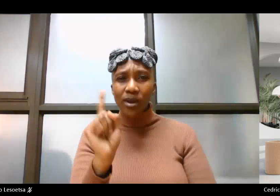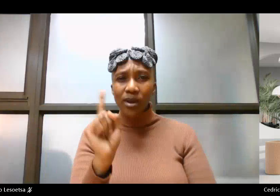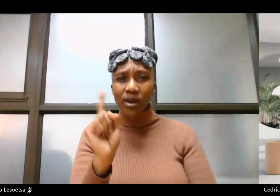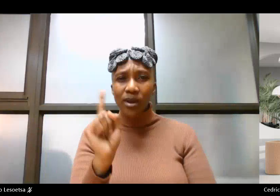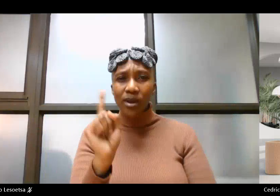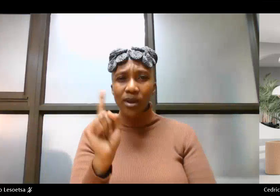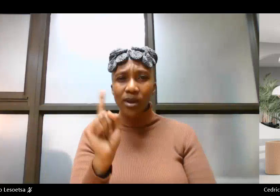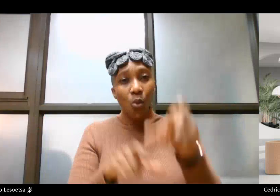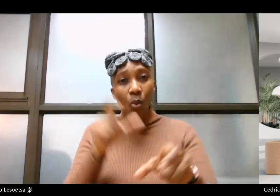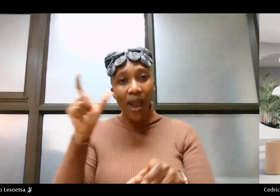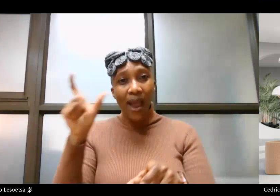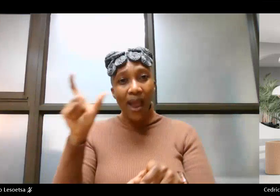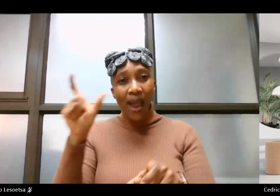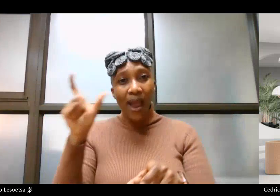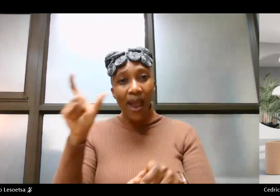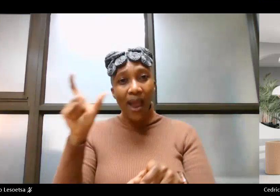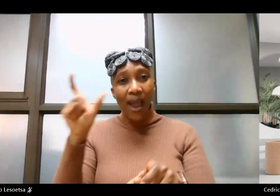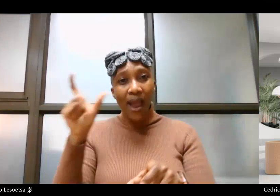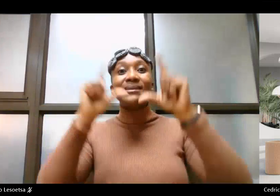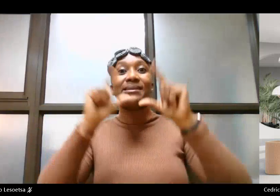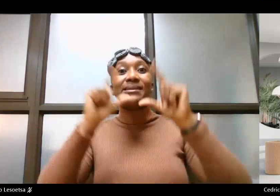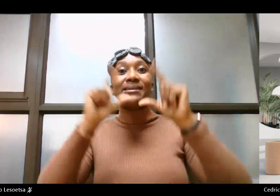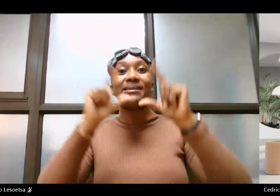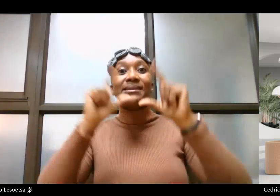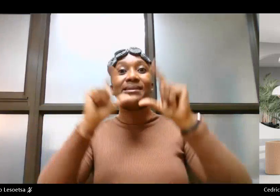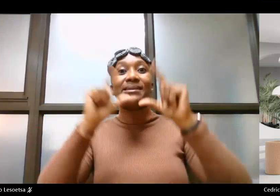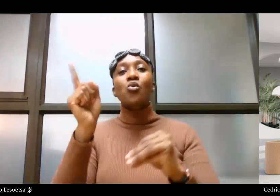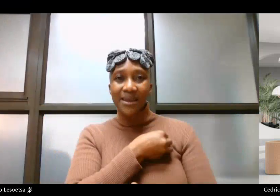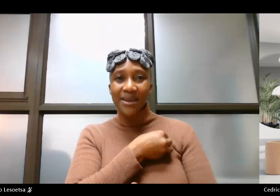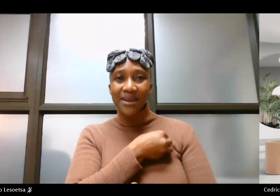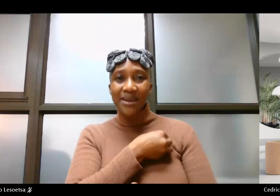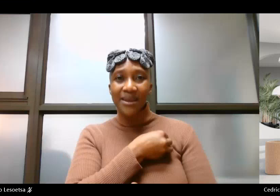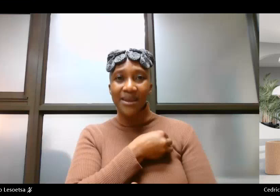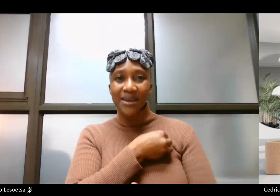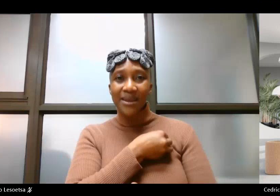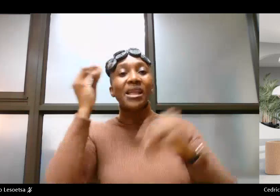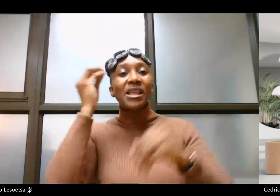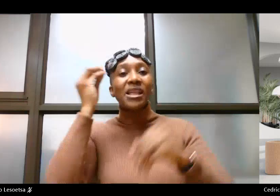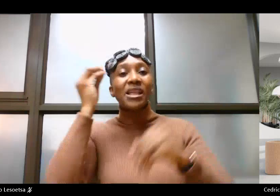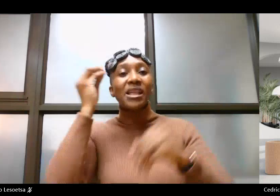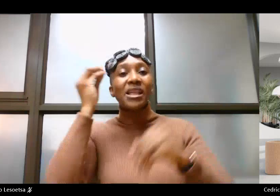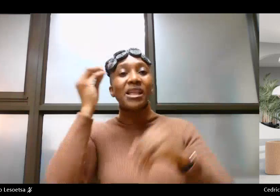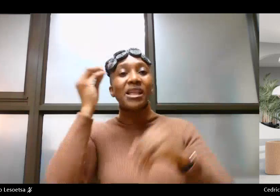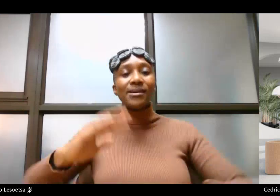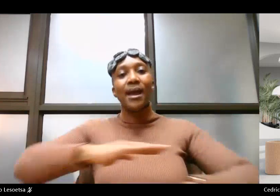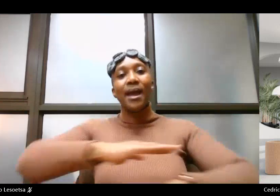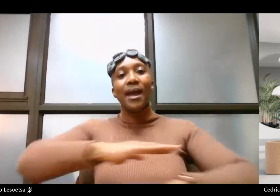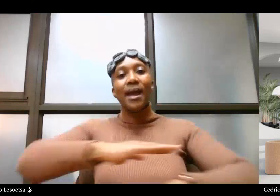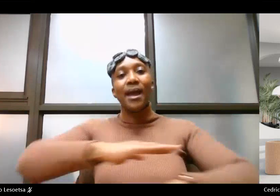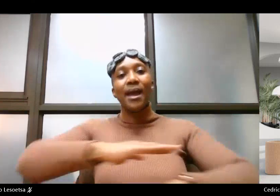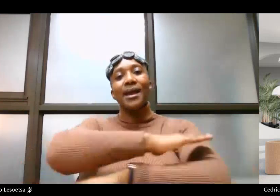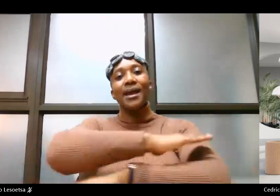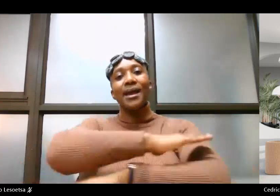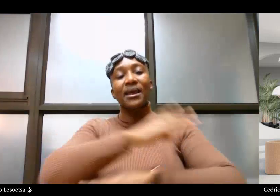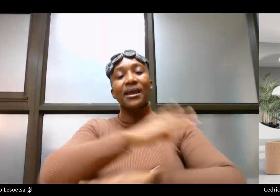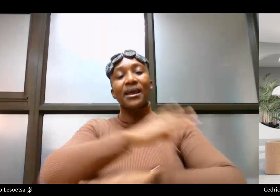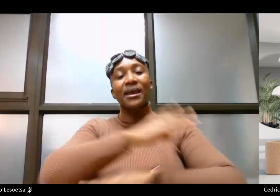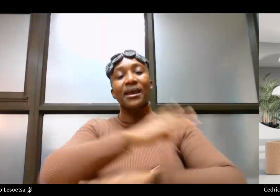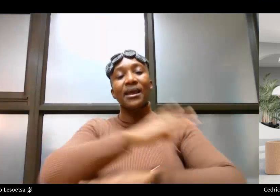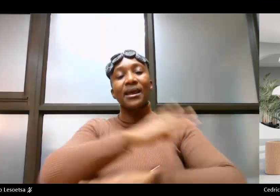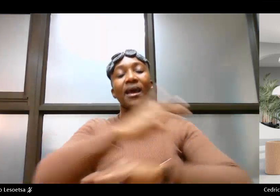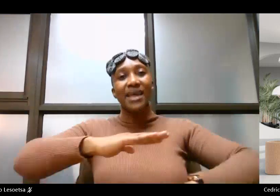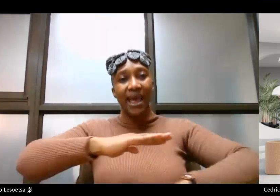around disability, the main issue was access to physical access to structures, and